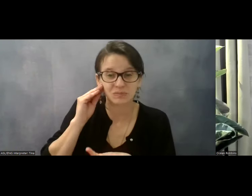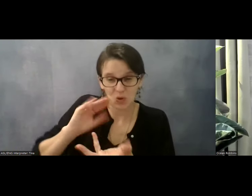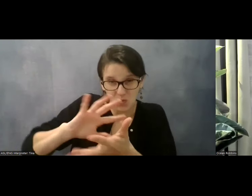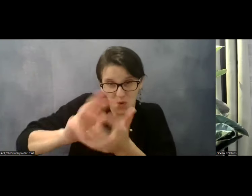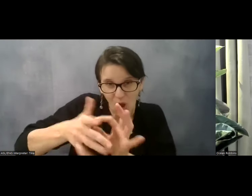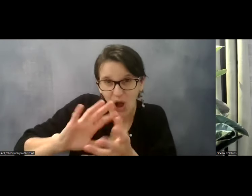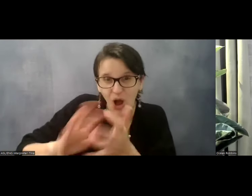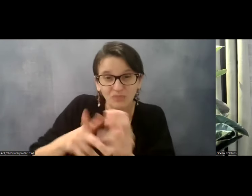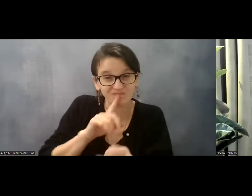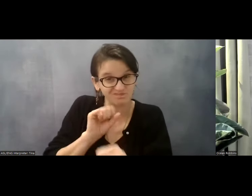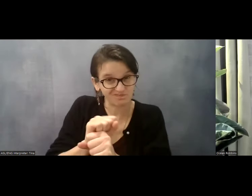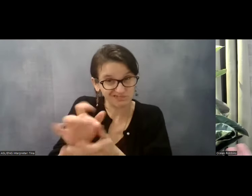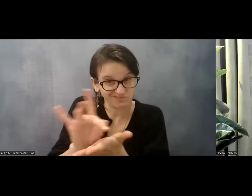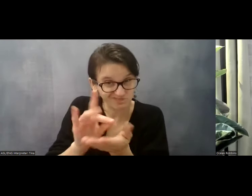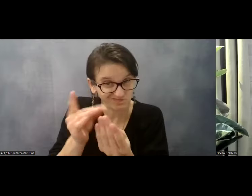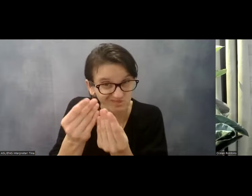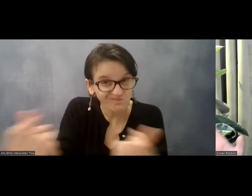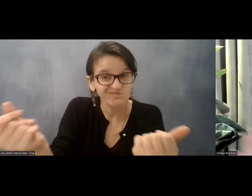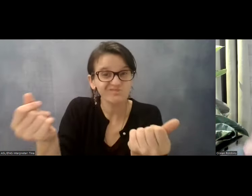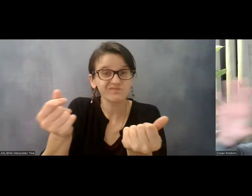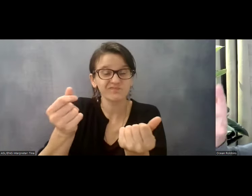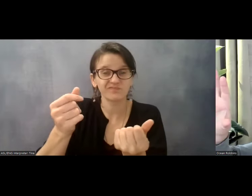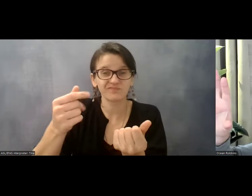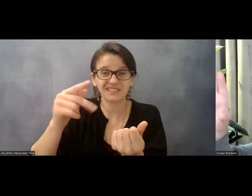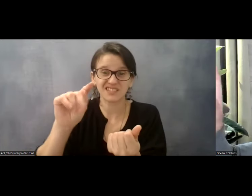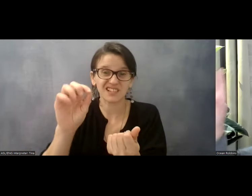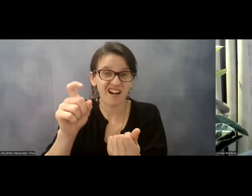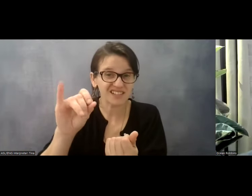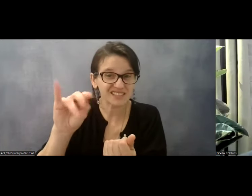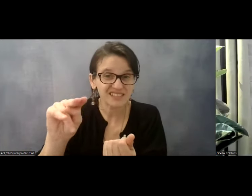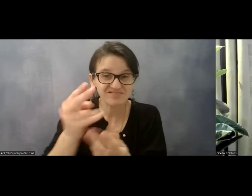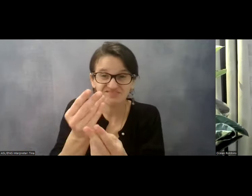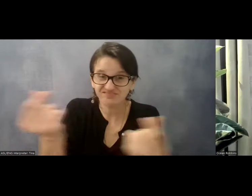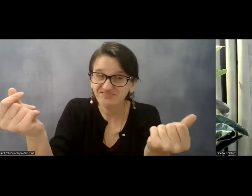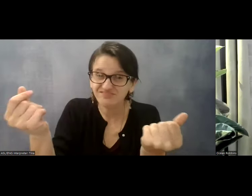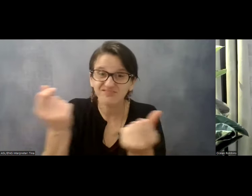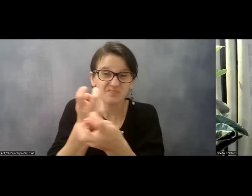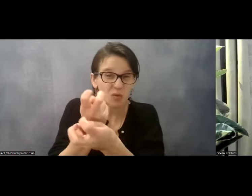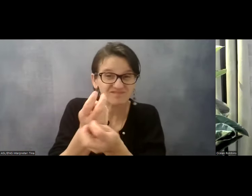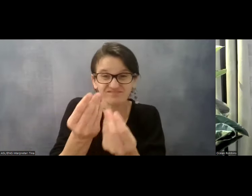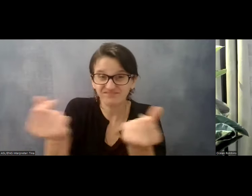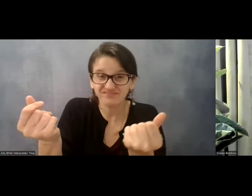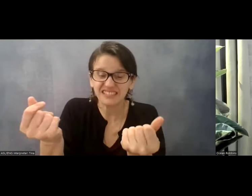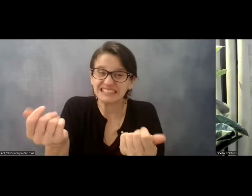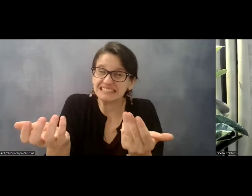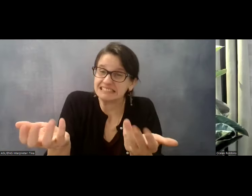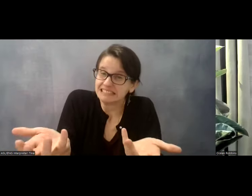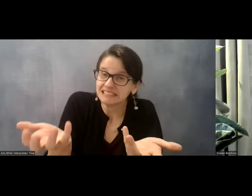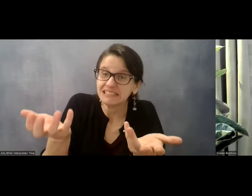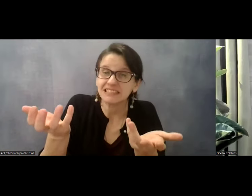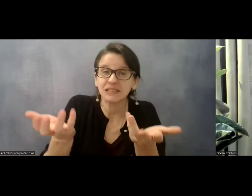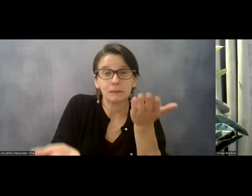and all of the toxins that are in the environment out there, because you never know, even organic farmers, exactly what they're doing. And there are some folks who